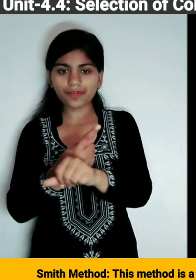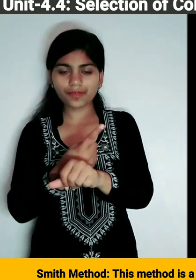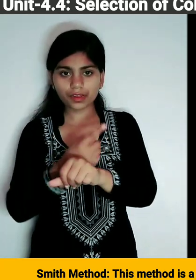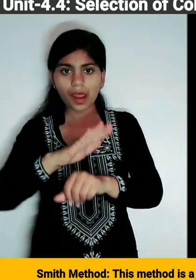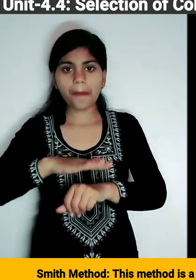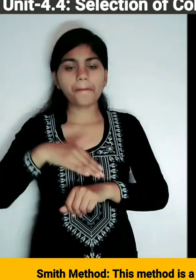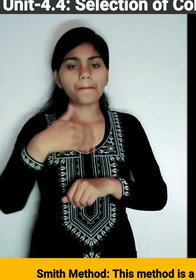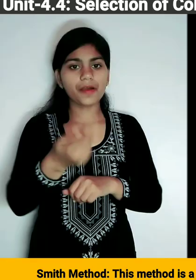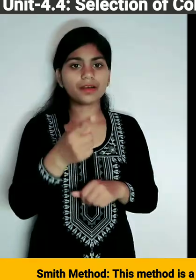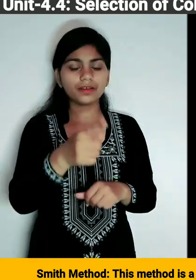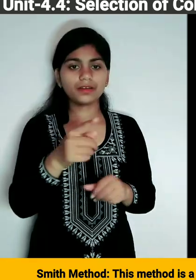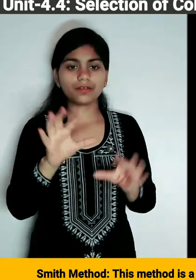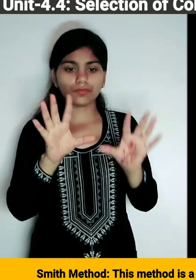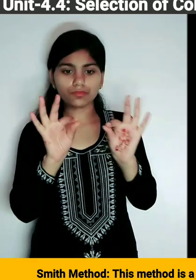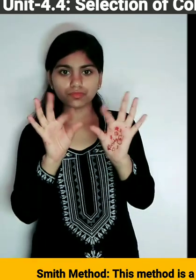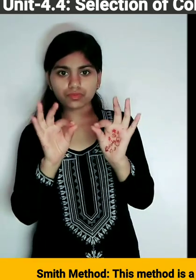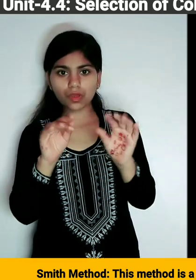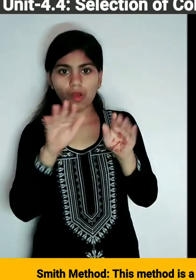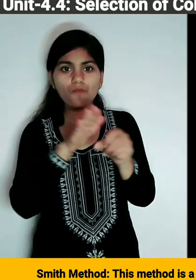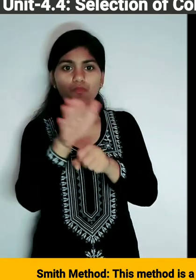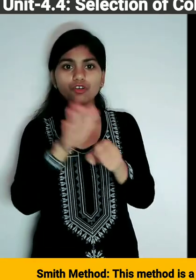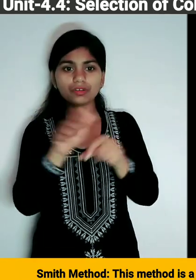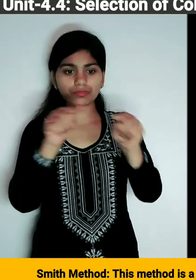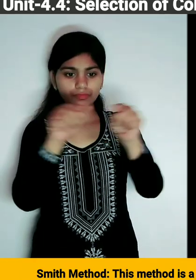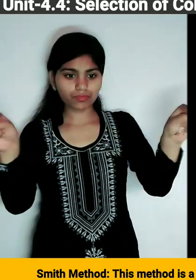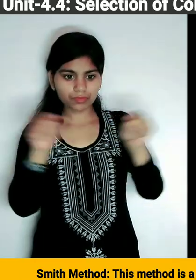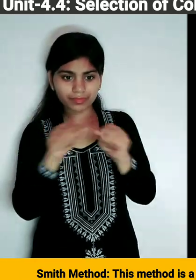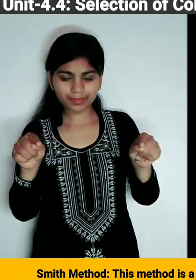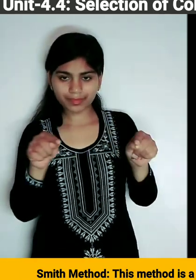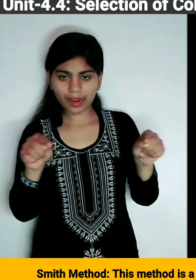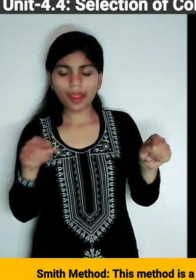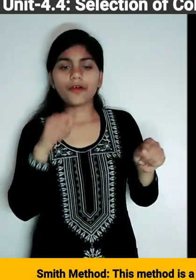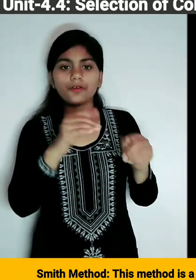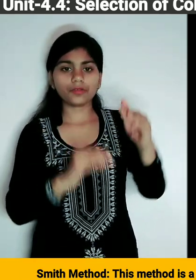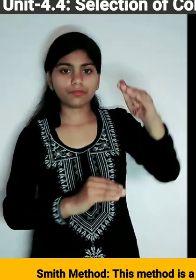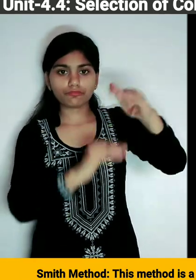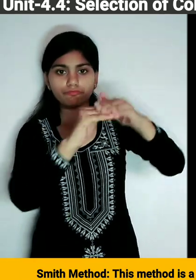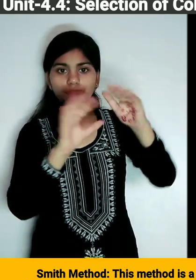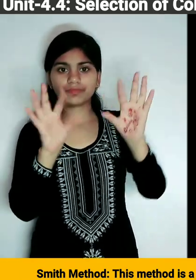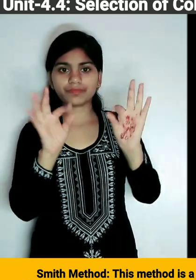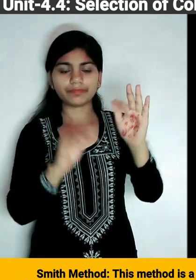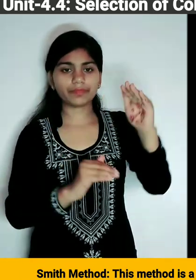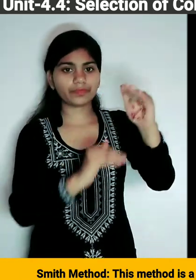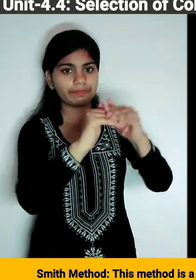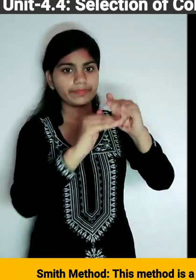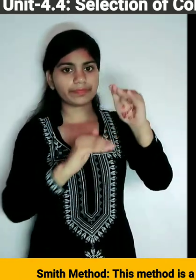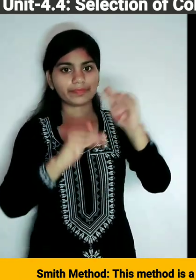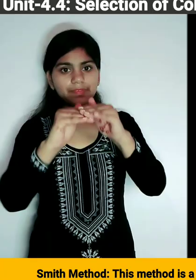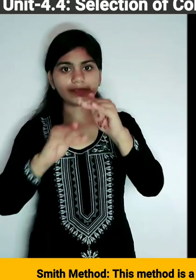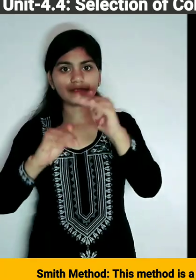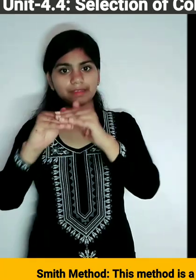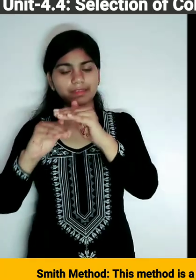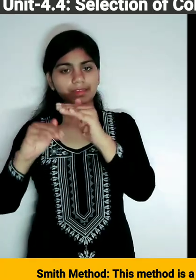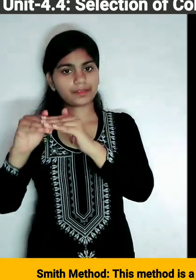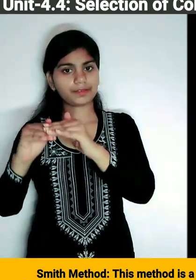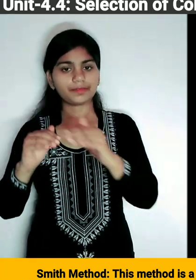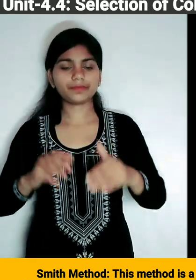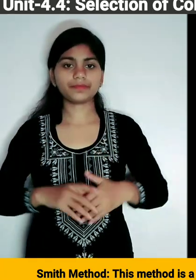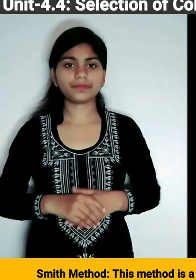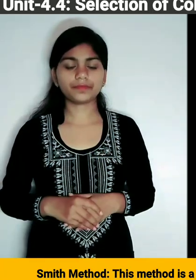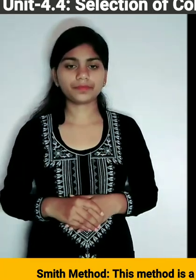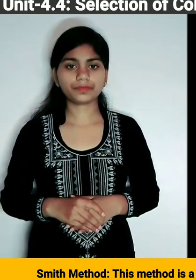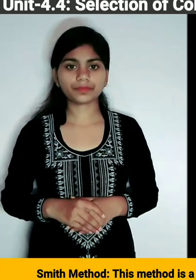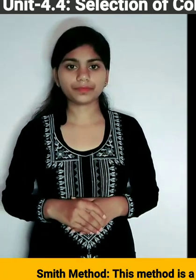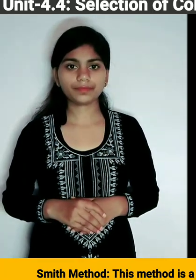old are glued to the wooden bars of the queen rearing frame with the help of